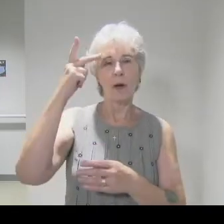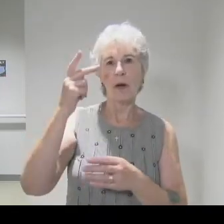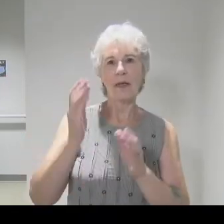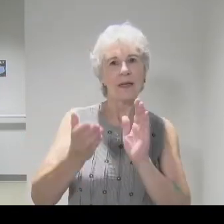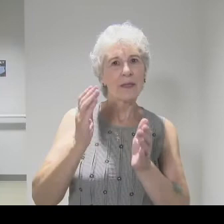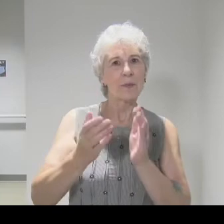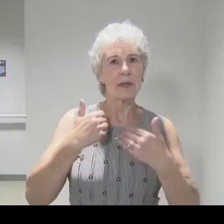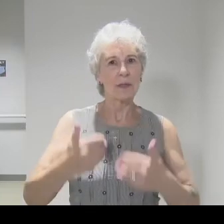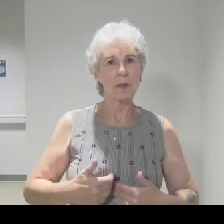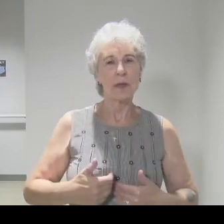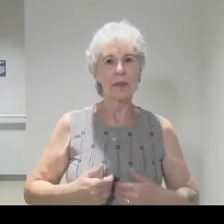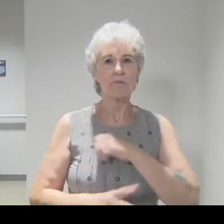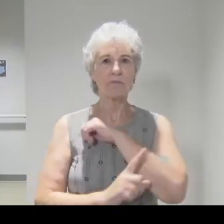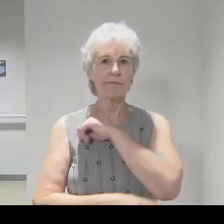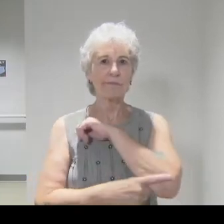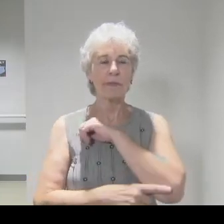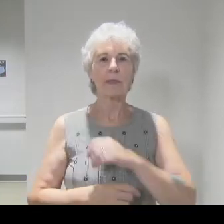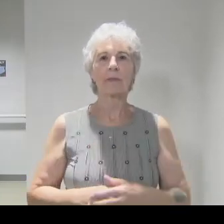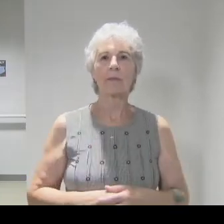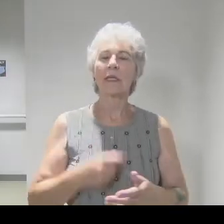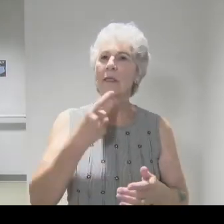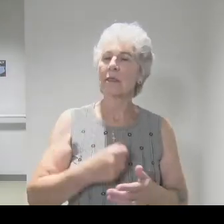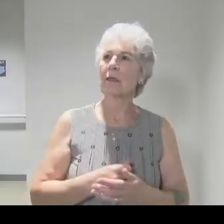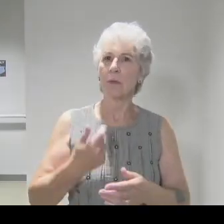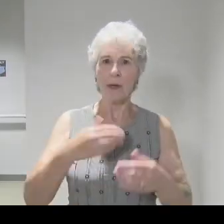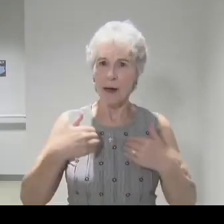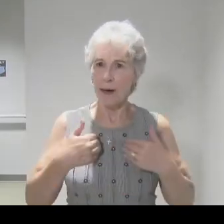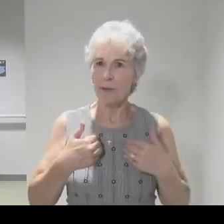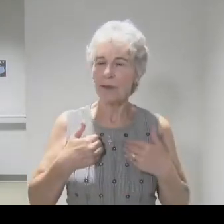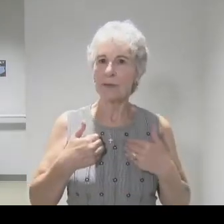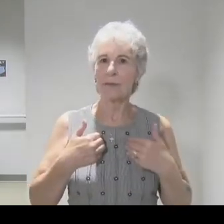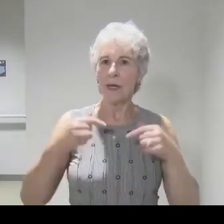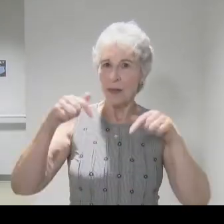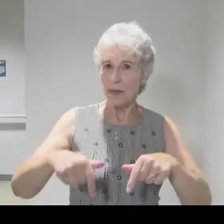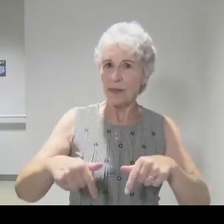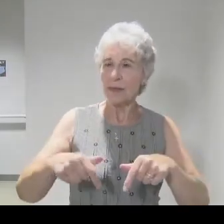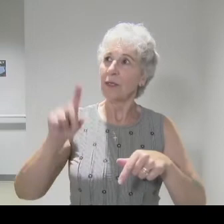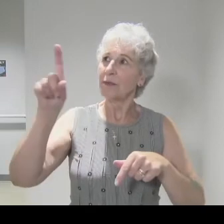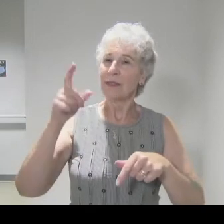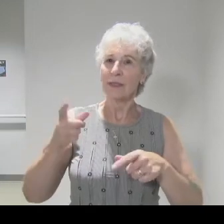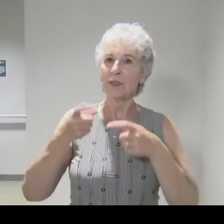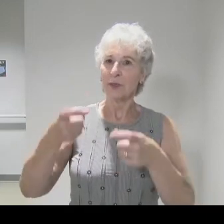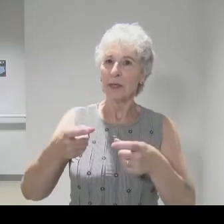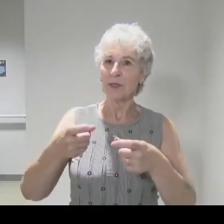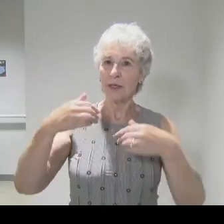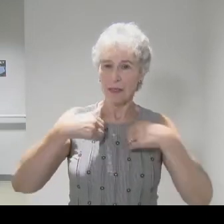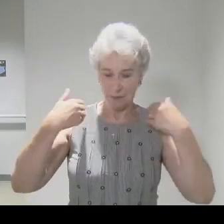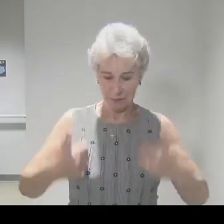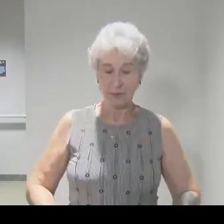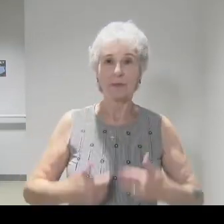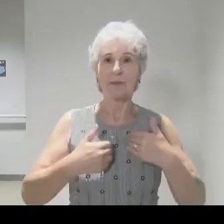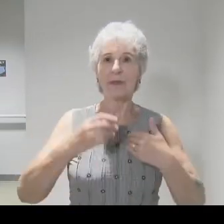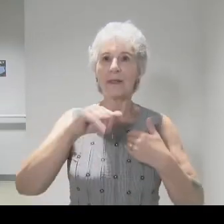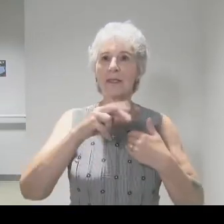to a garbage pail. And he says this, that we have this treasure in jars of clay to show that the surpassing